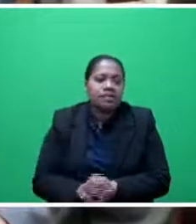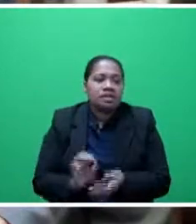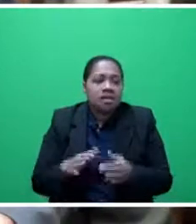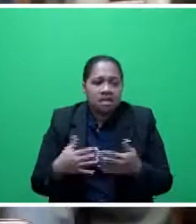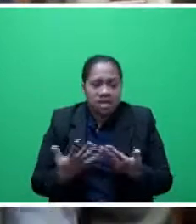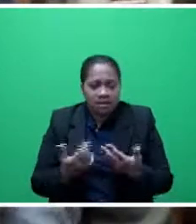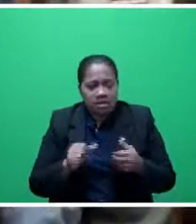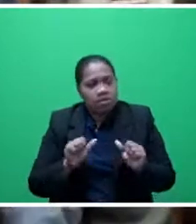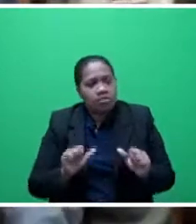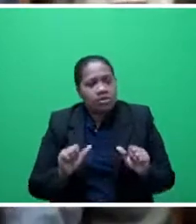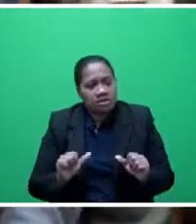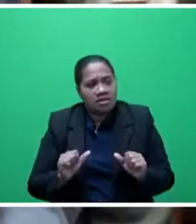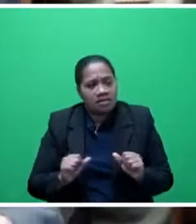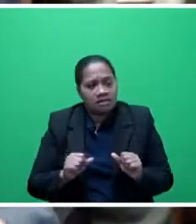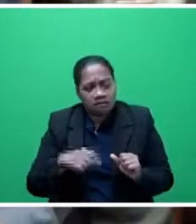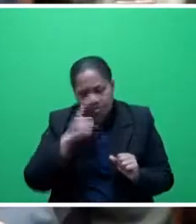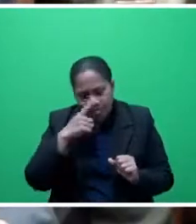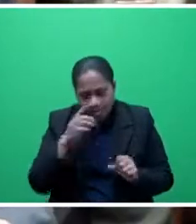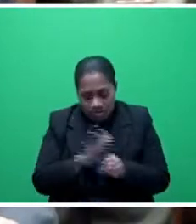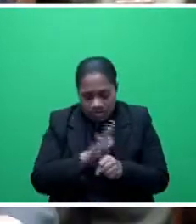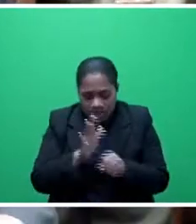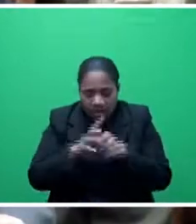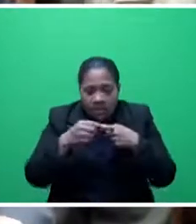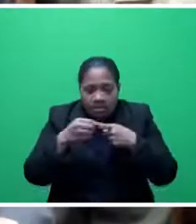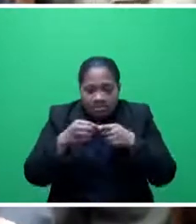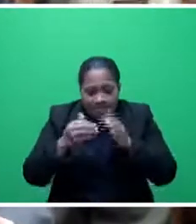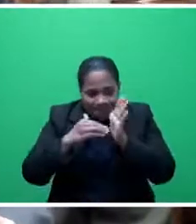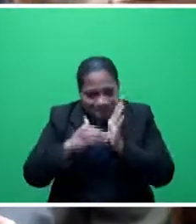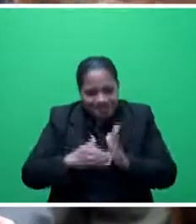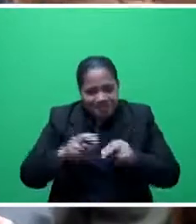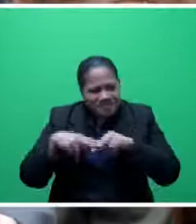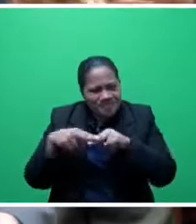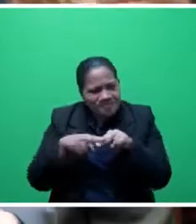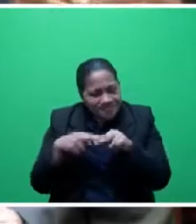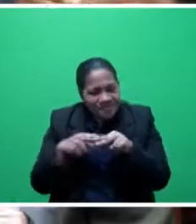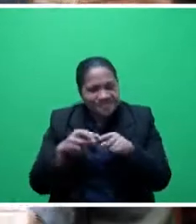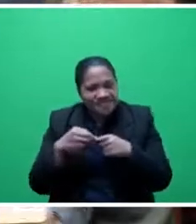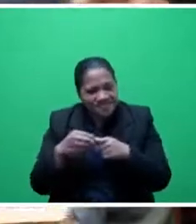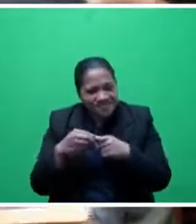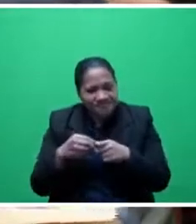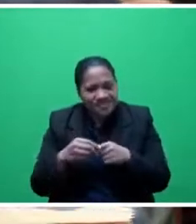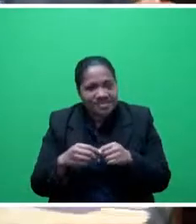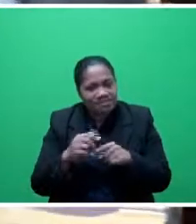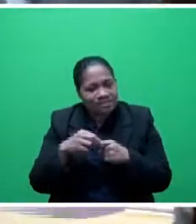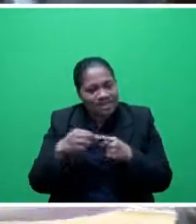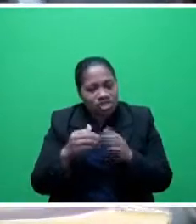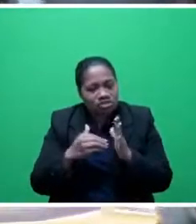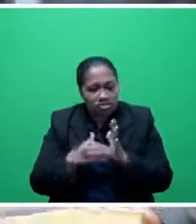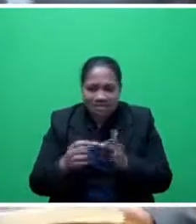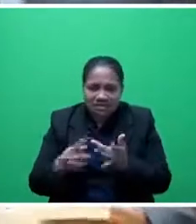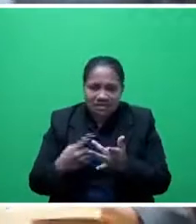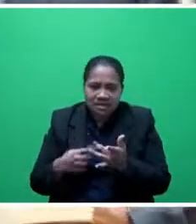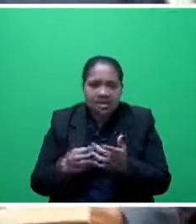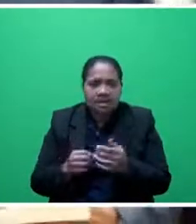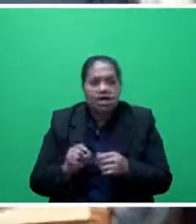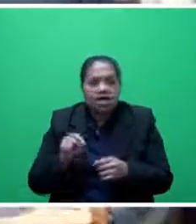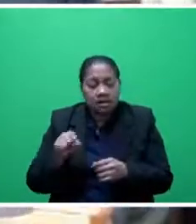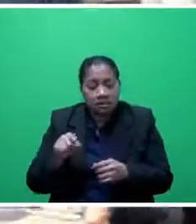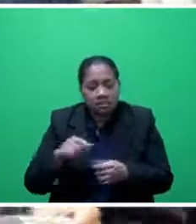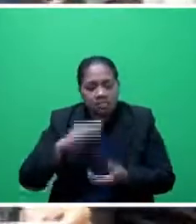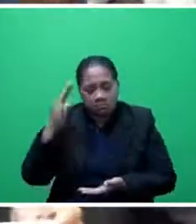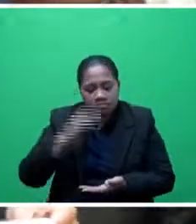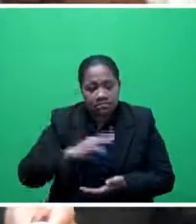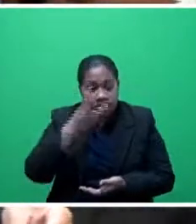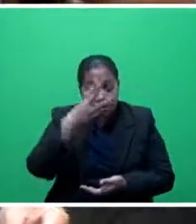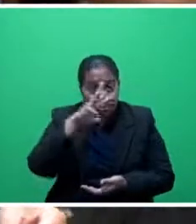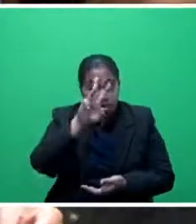plastic in Fiji, like plastic chairs. Some of the protections actually continue. However, it's been reduced from 32%